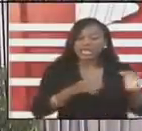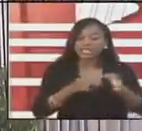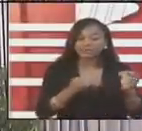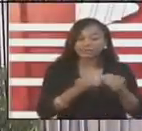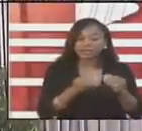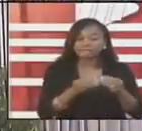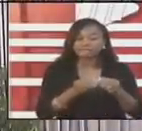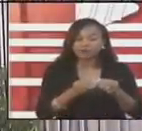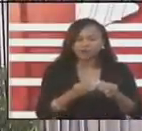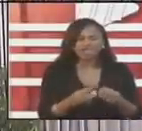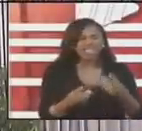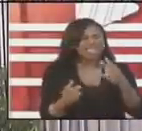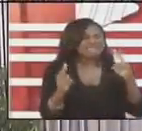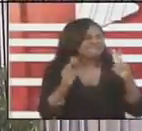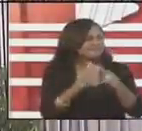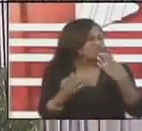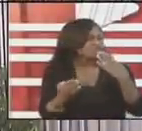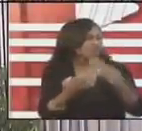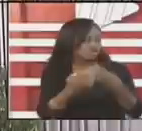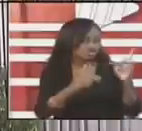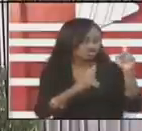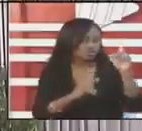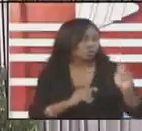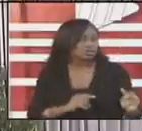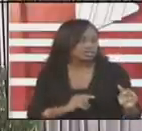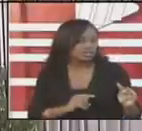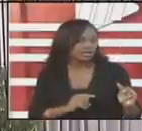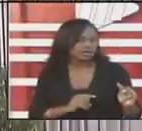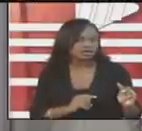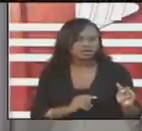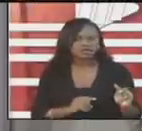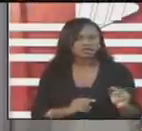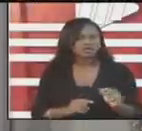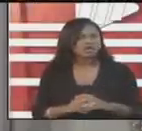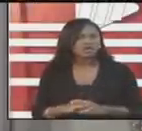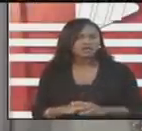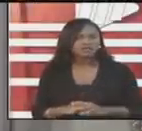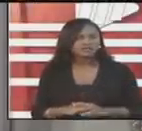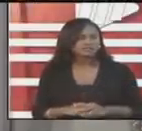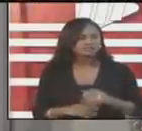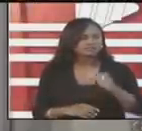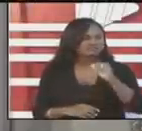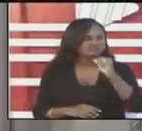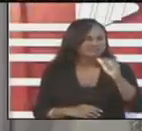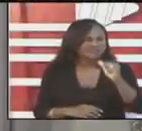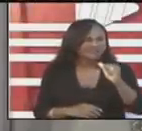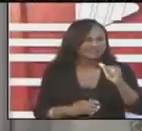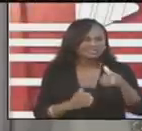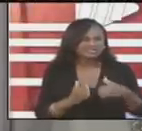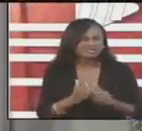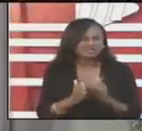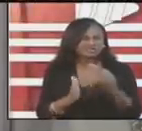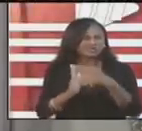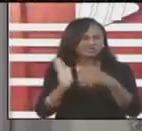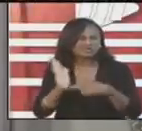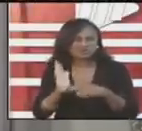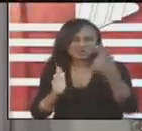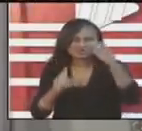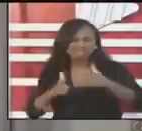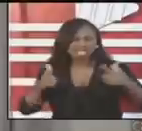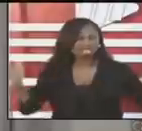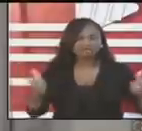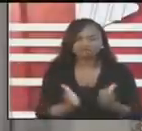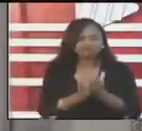a very good question that Prior asked. It is not that we invented that protocol for the cruise ship passengers.